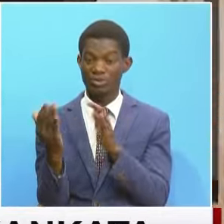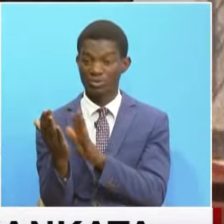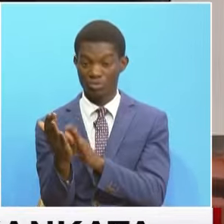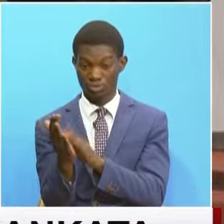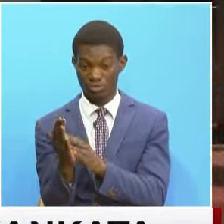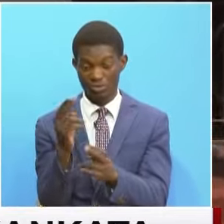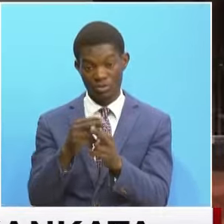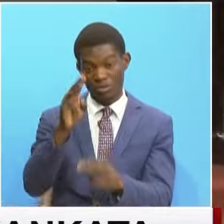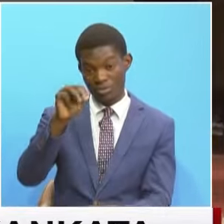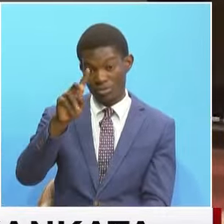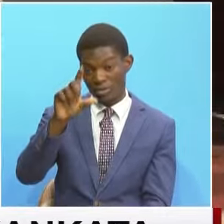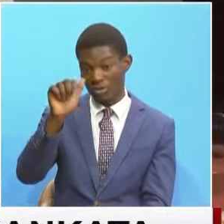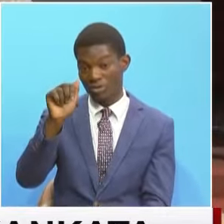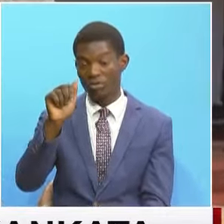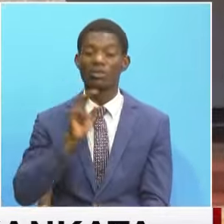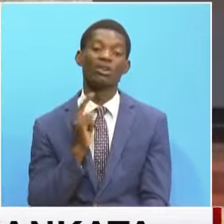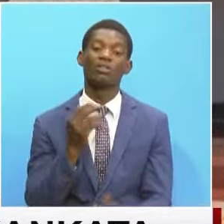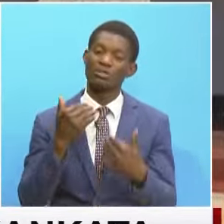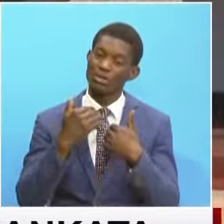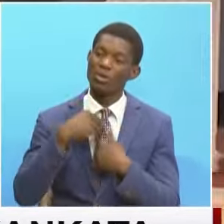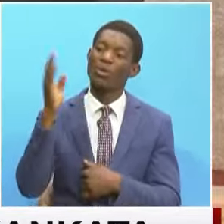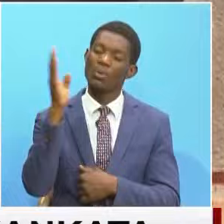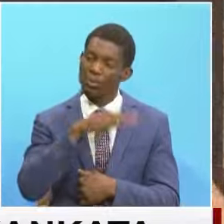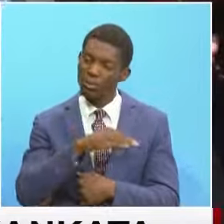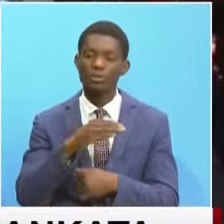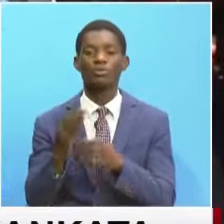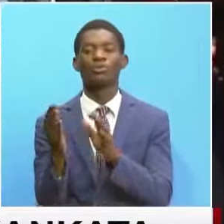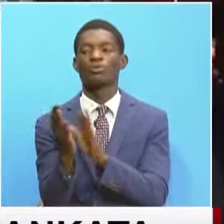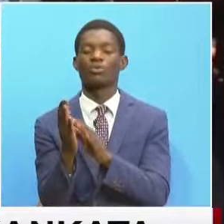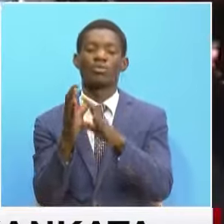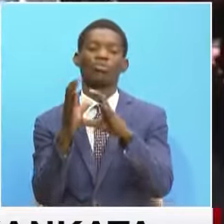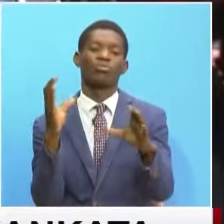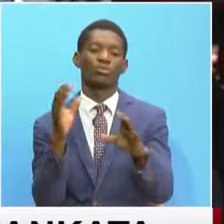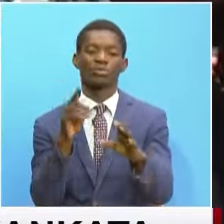completed a 1x3 classroom block at a cost of